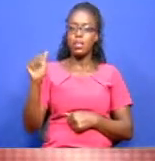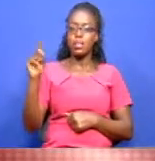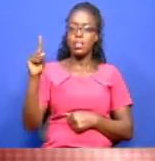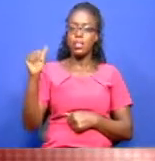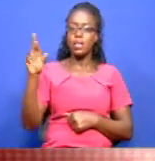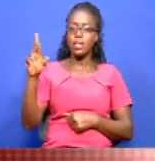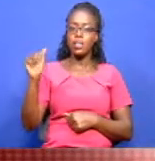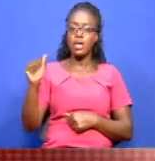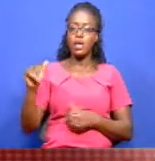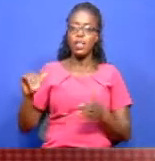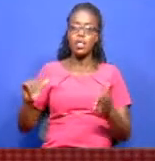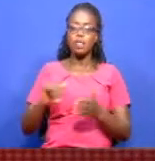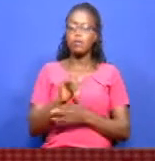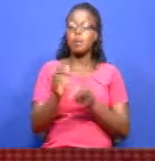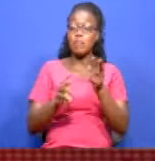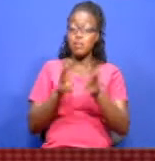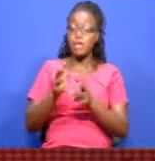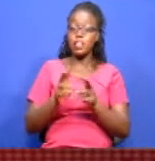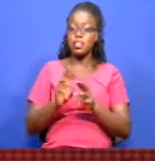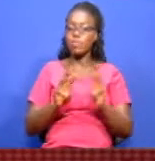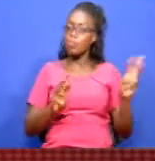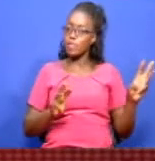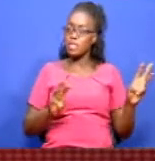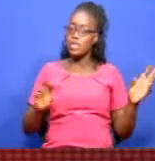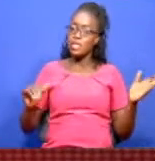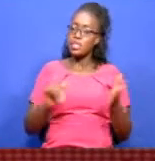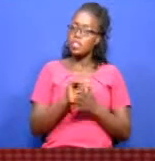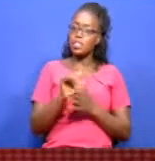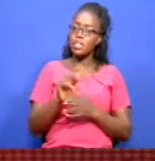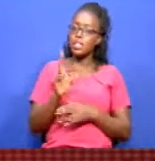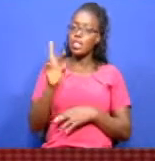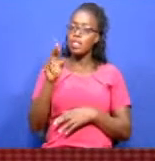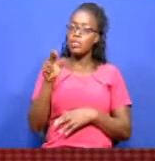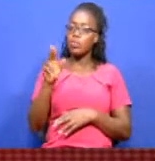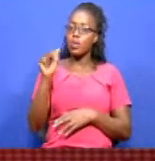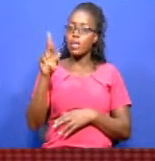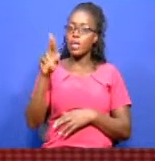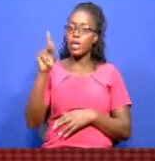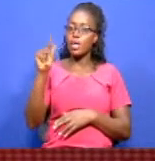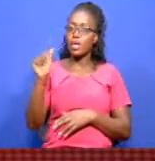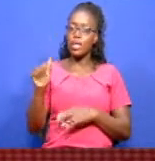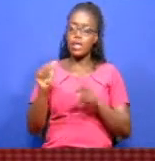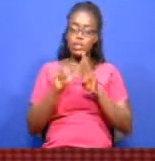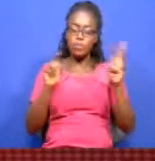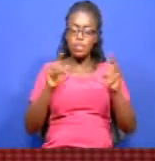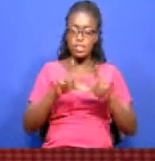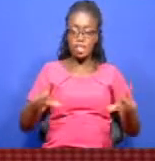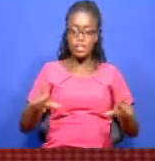West, Eastleigh, Ruaraka, Langata, and Westlands each had 1 case.